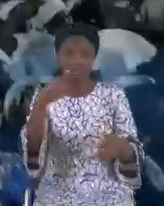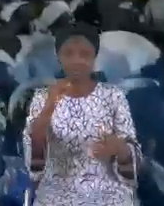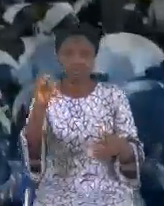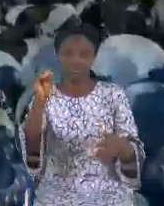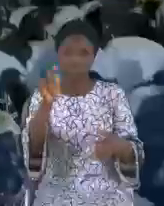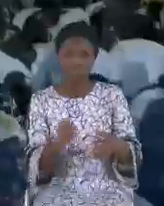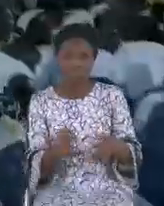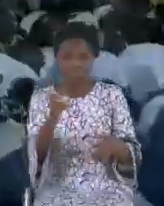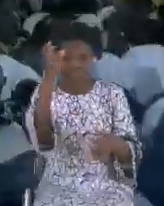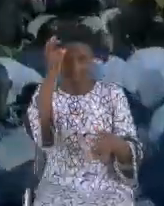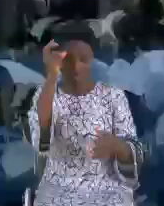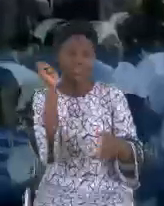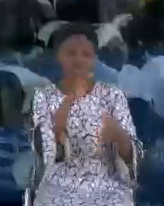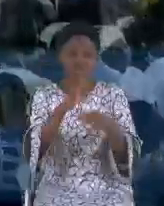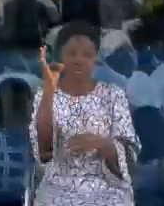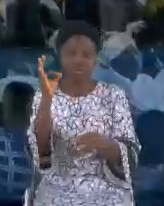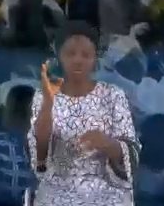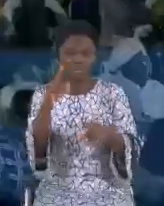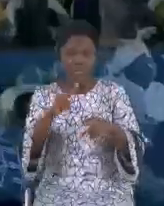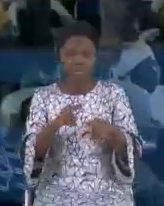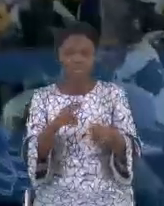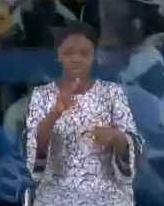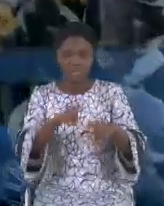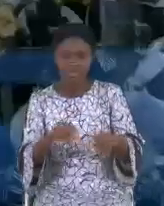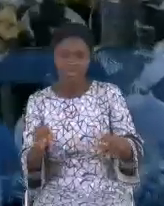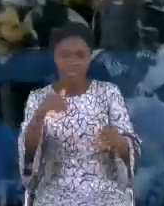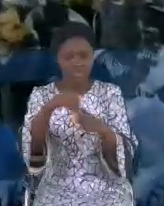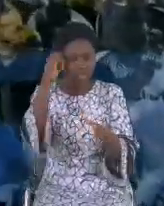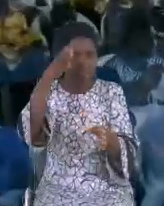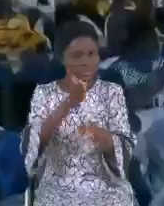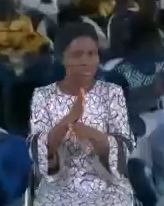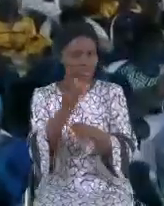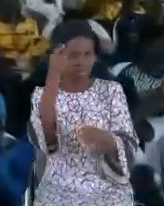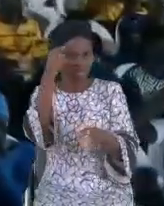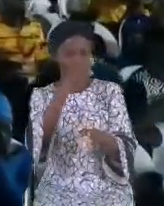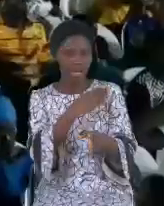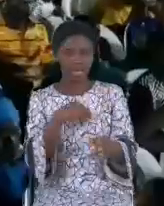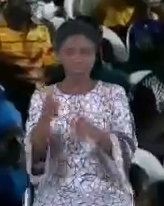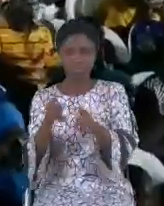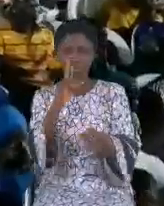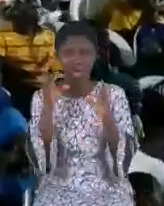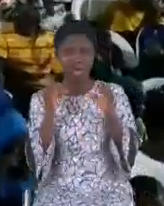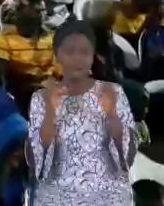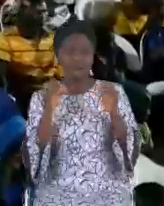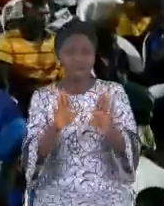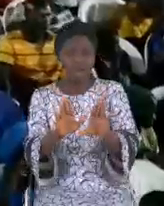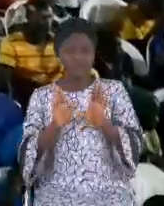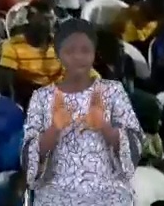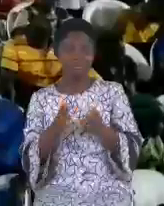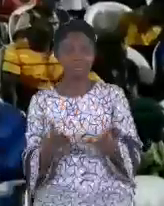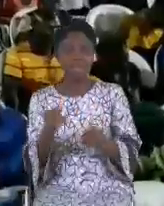right mind, and they were afraid. Everything came to normal. In your life